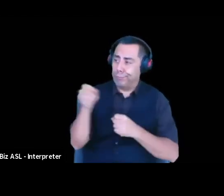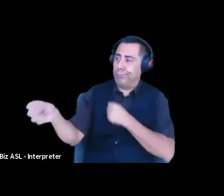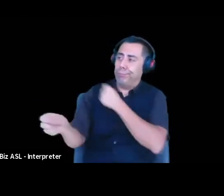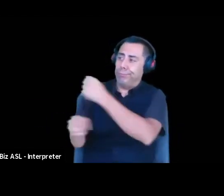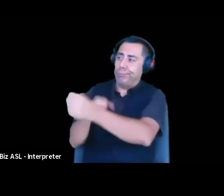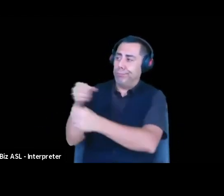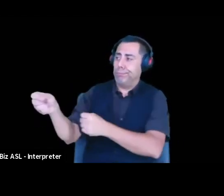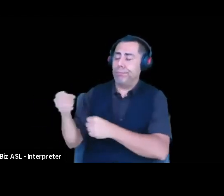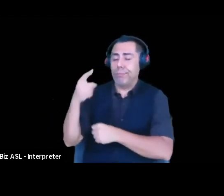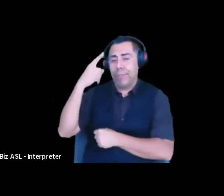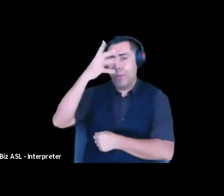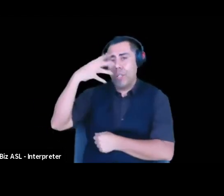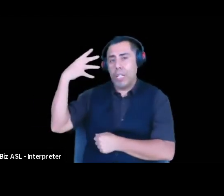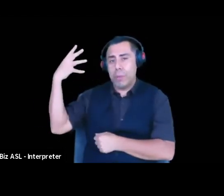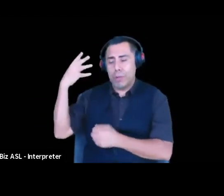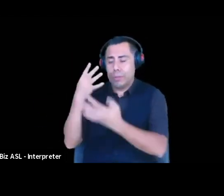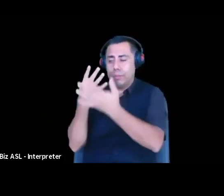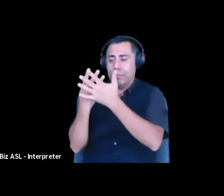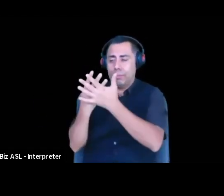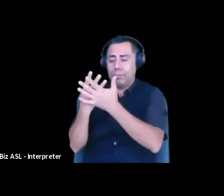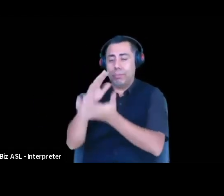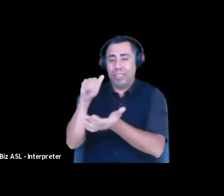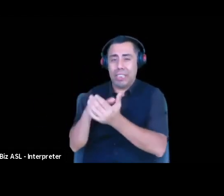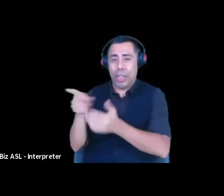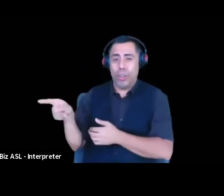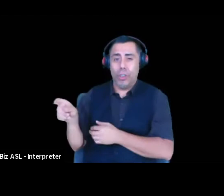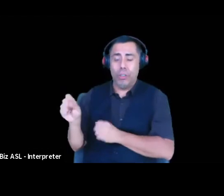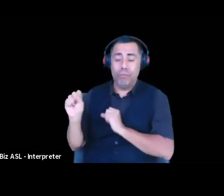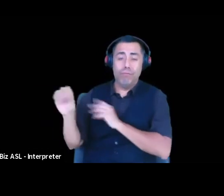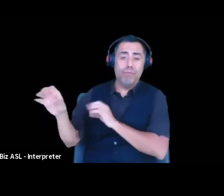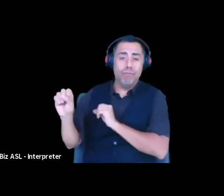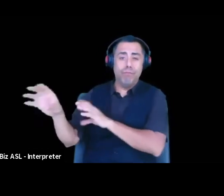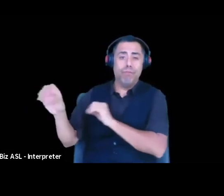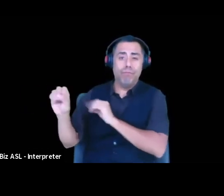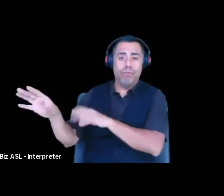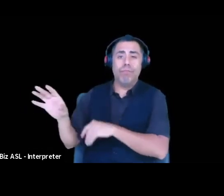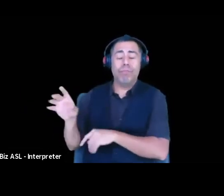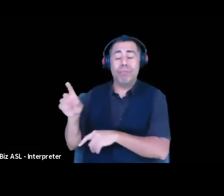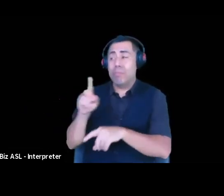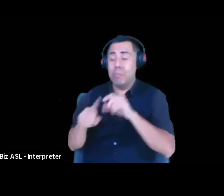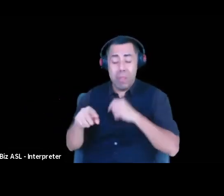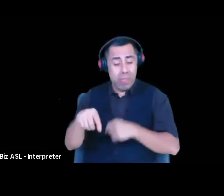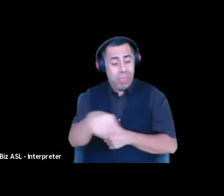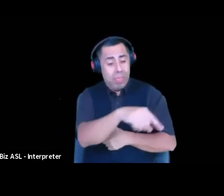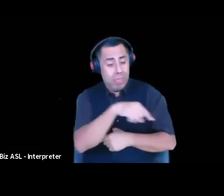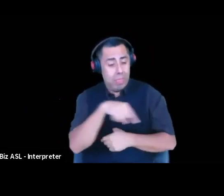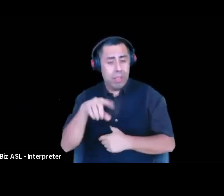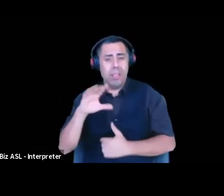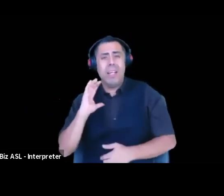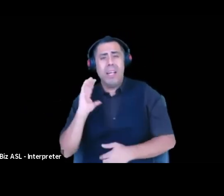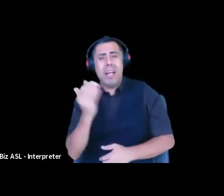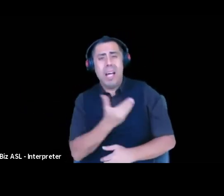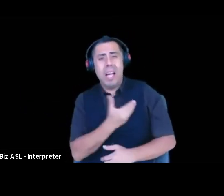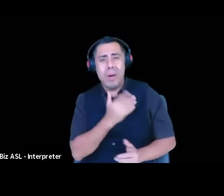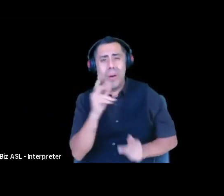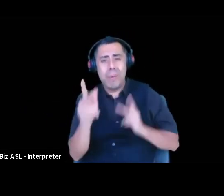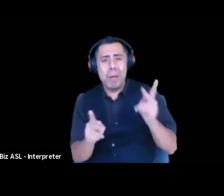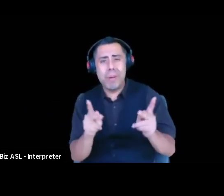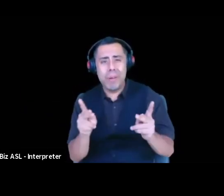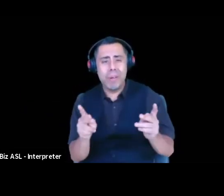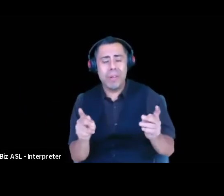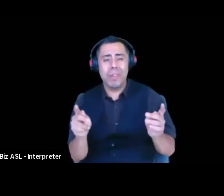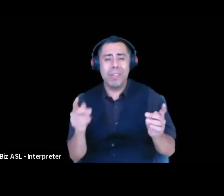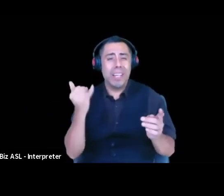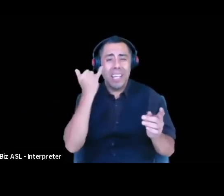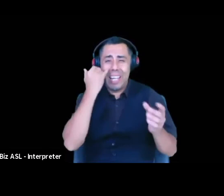immigration detention centers. And this is, you know, these are our people. Without this imaginary line